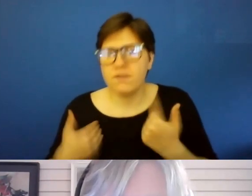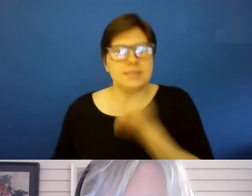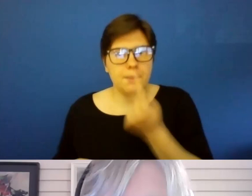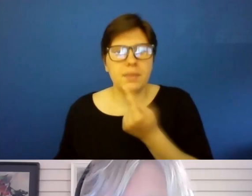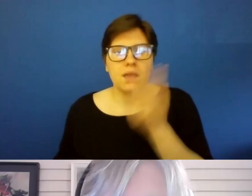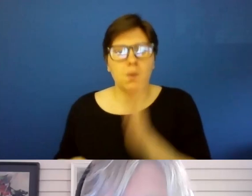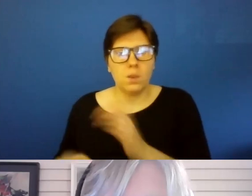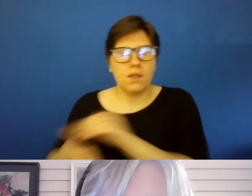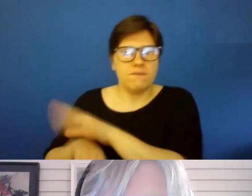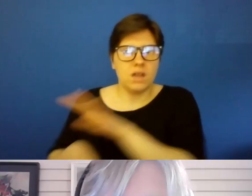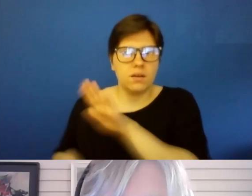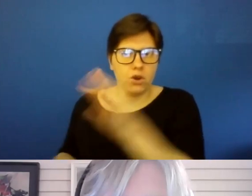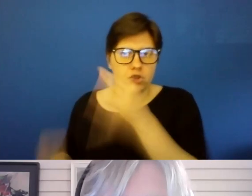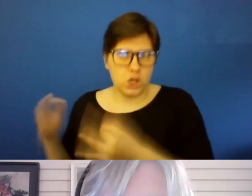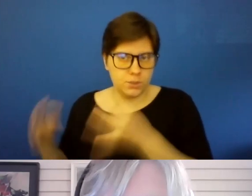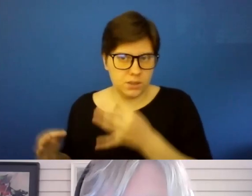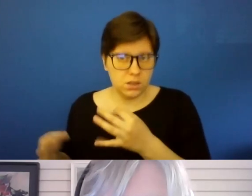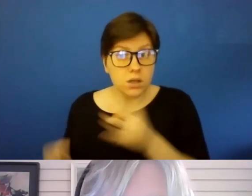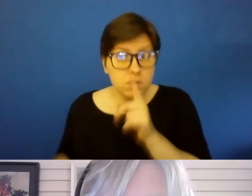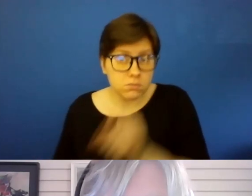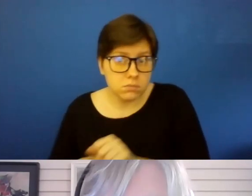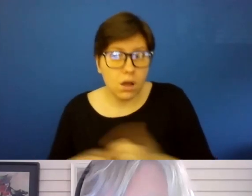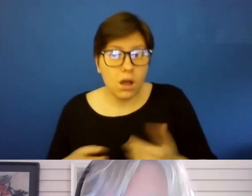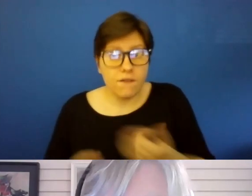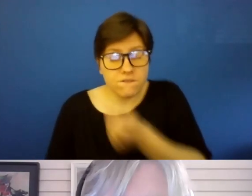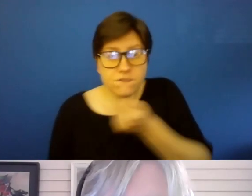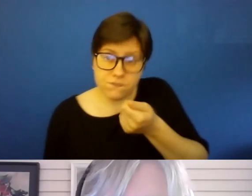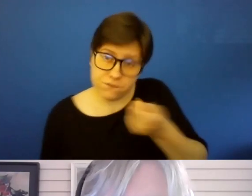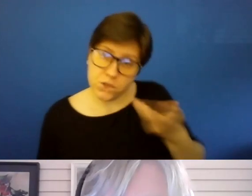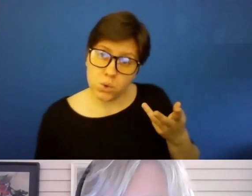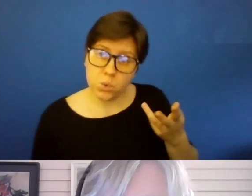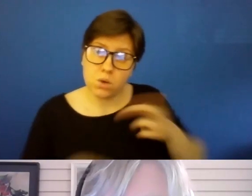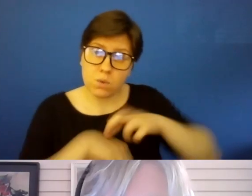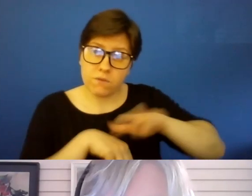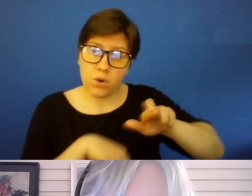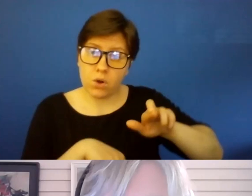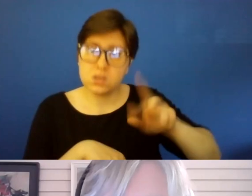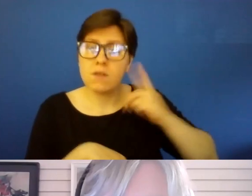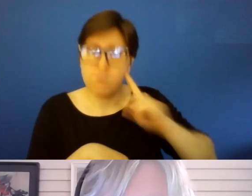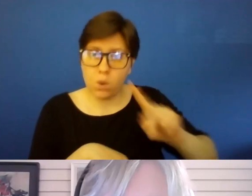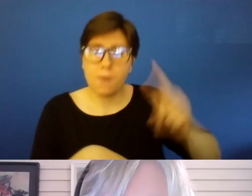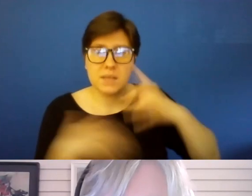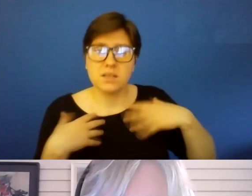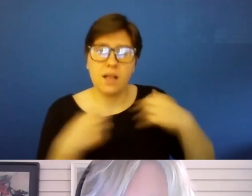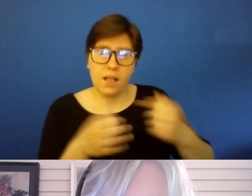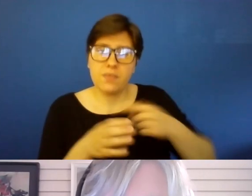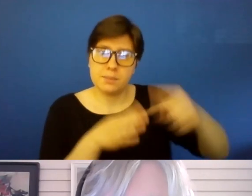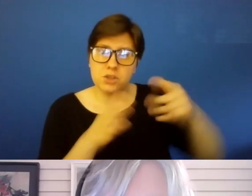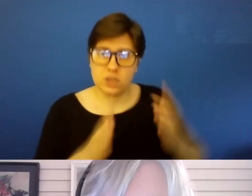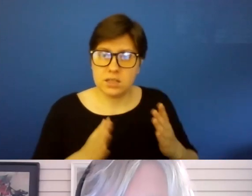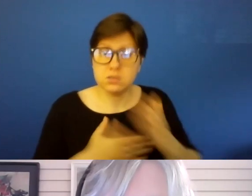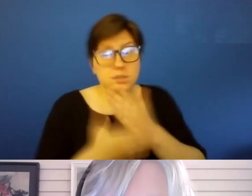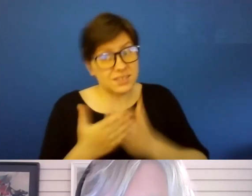their judgment. And in fact, there are very few referrals to mental health specialists. Some people have